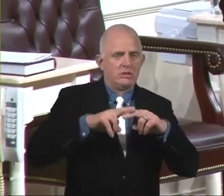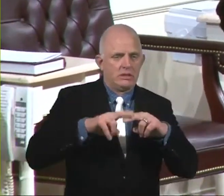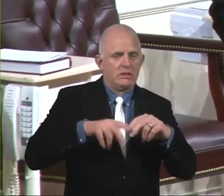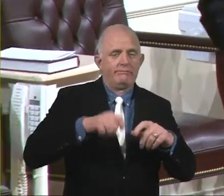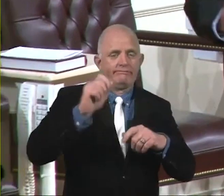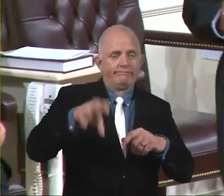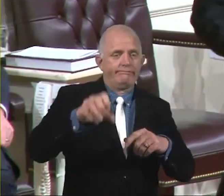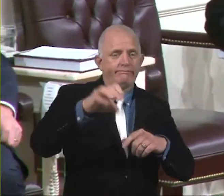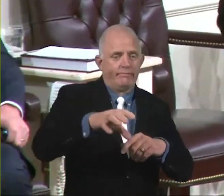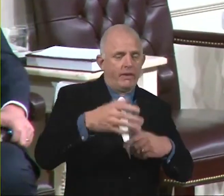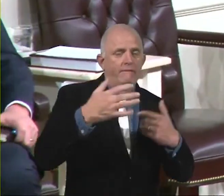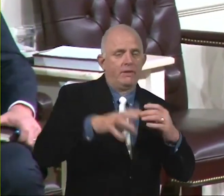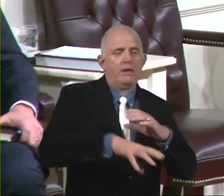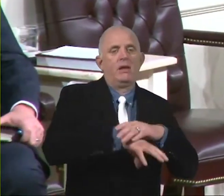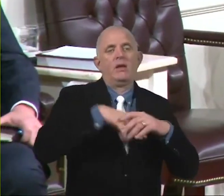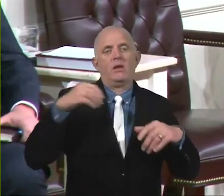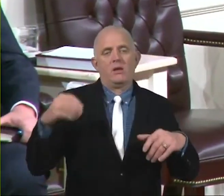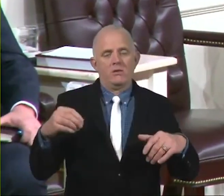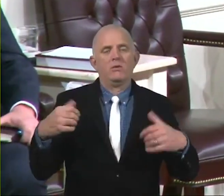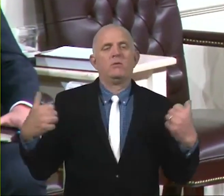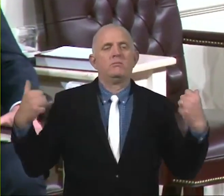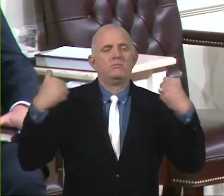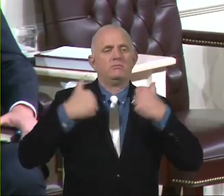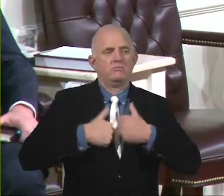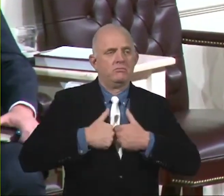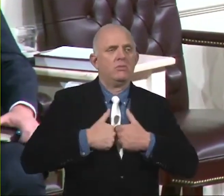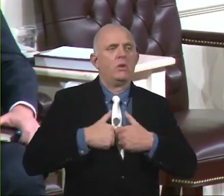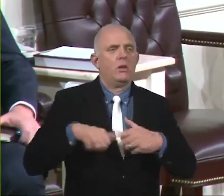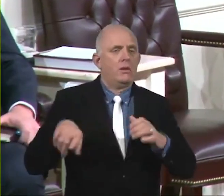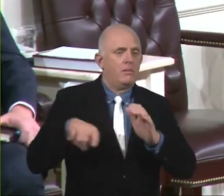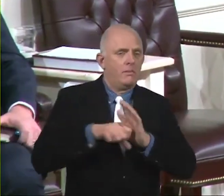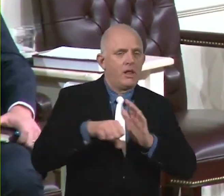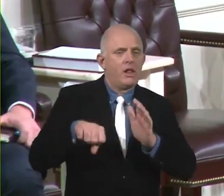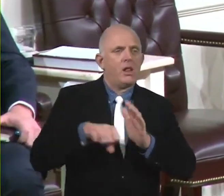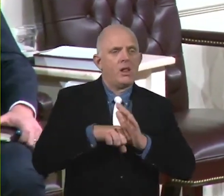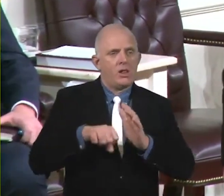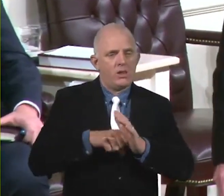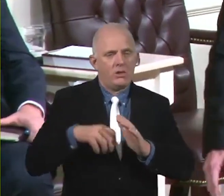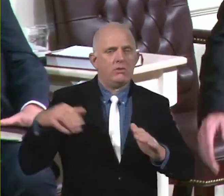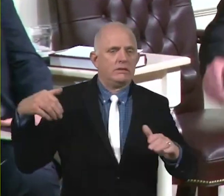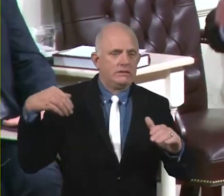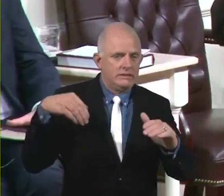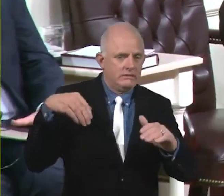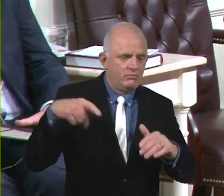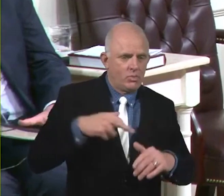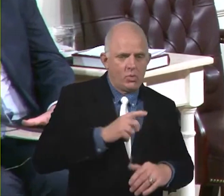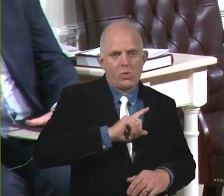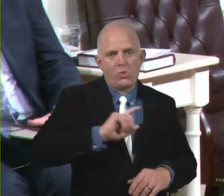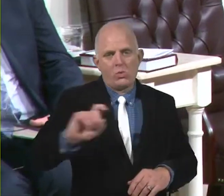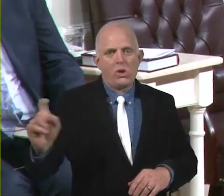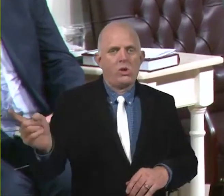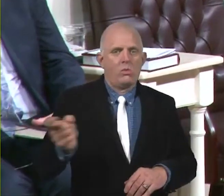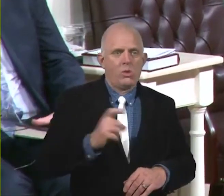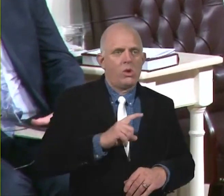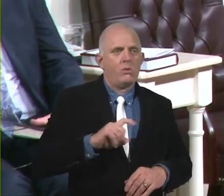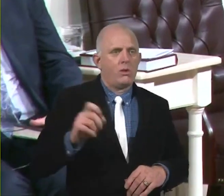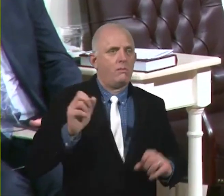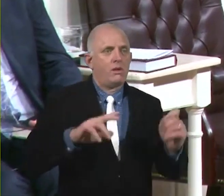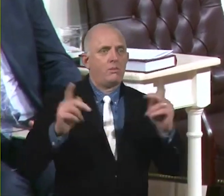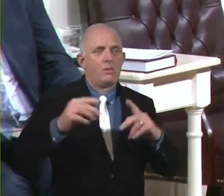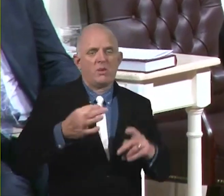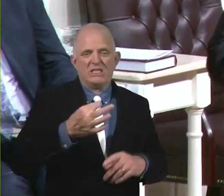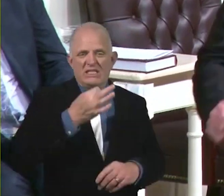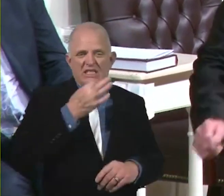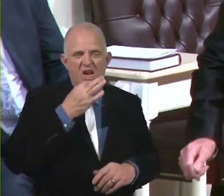and he'd put on that outer garment and the bells would begin to tingle. And the people who dared to get up the earliest